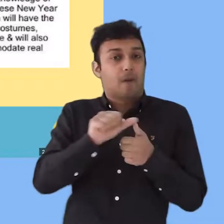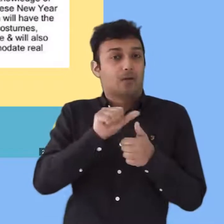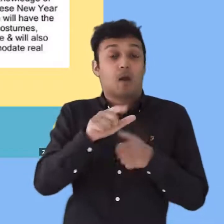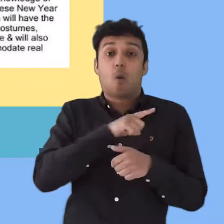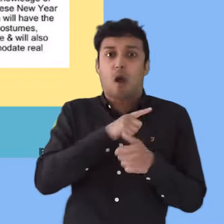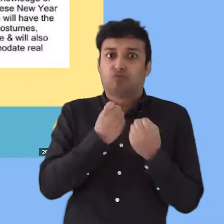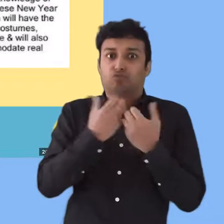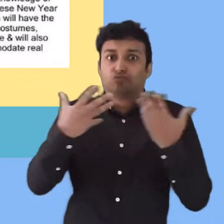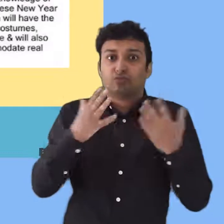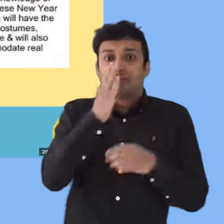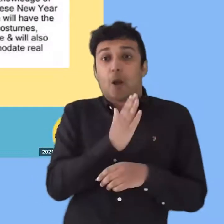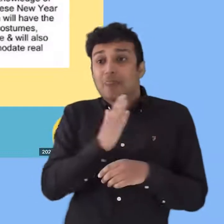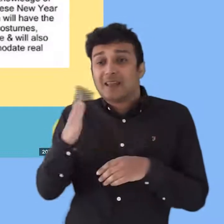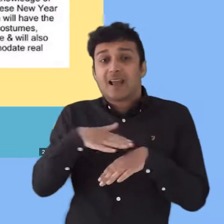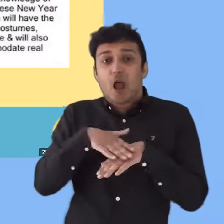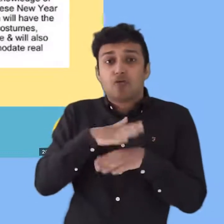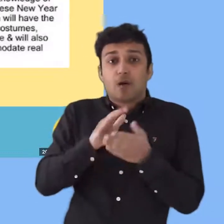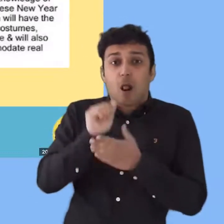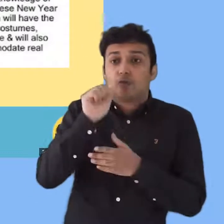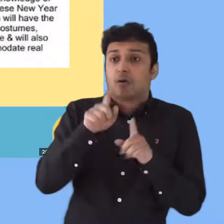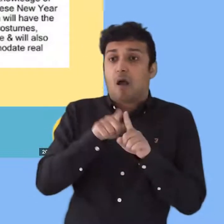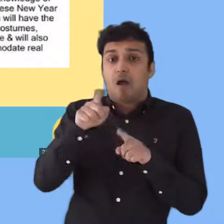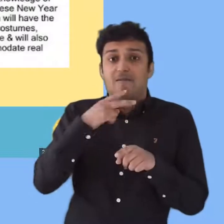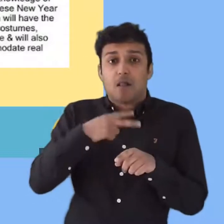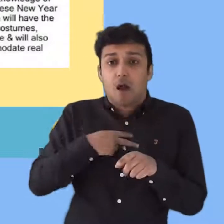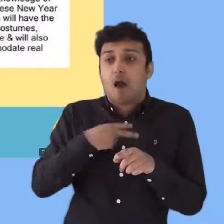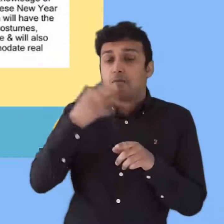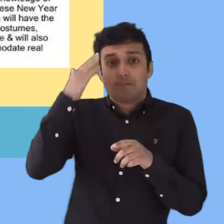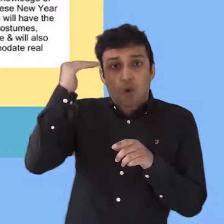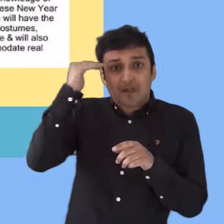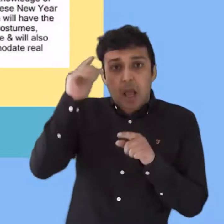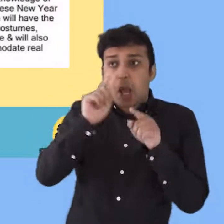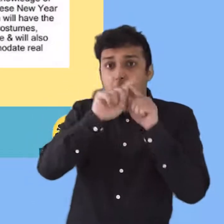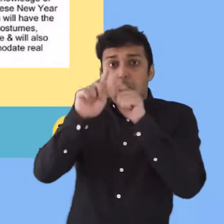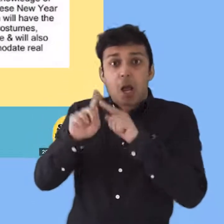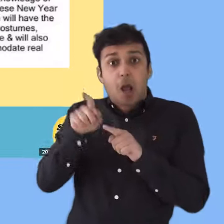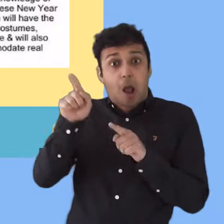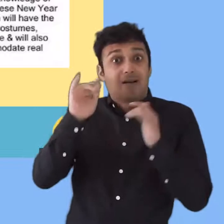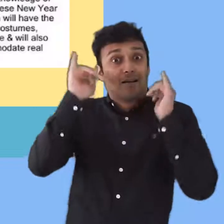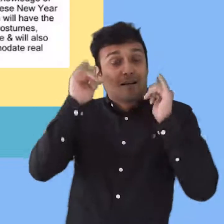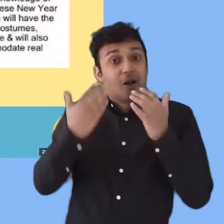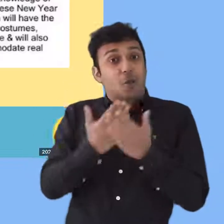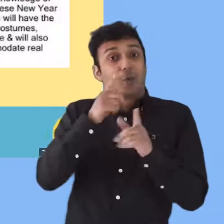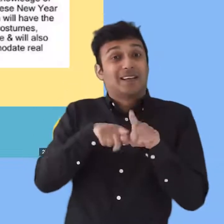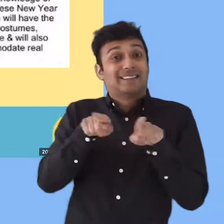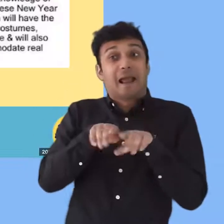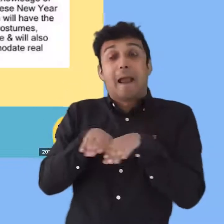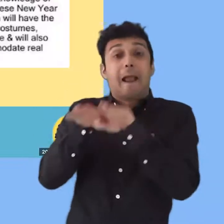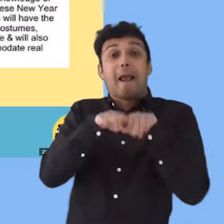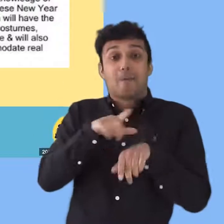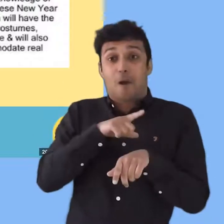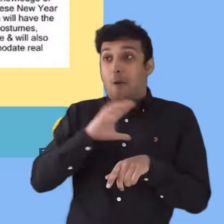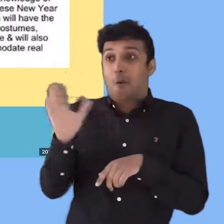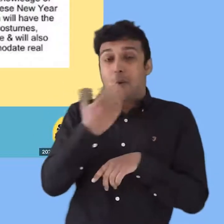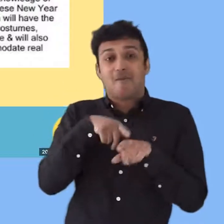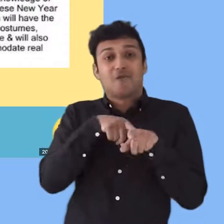cultures, like in Korea and in Vietnam, who celebrate New Year during the same time because we all follow the lunar calendar.